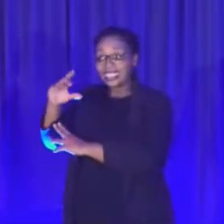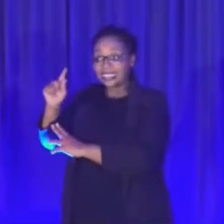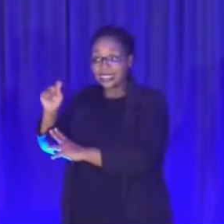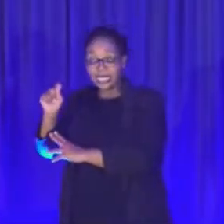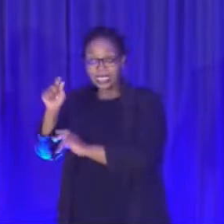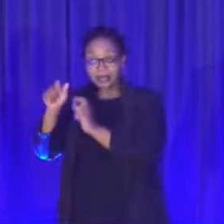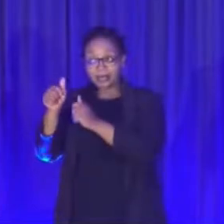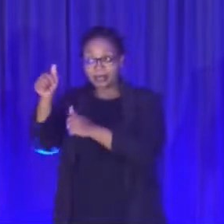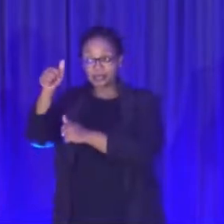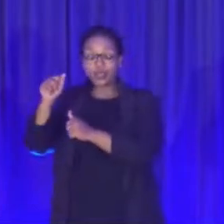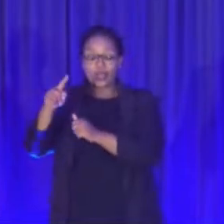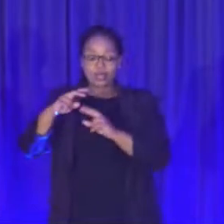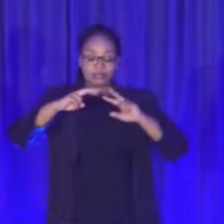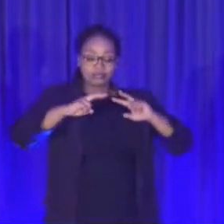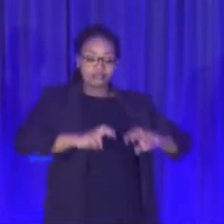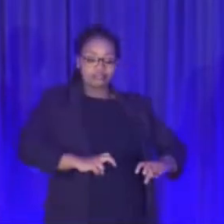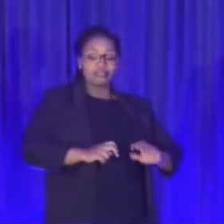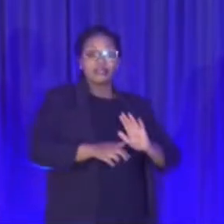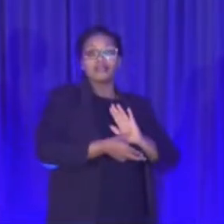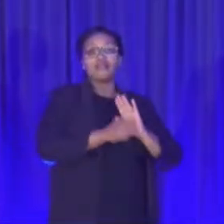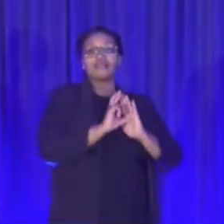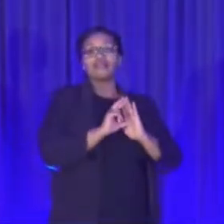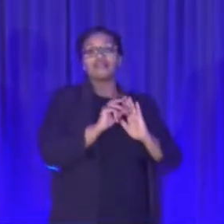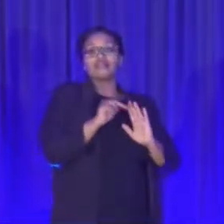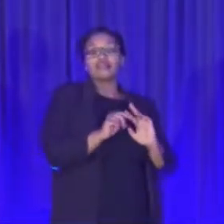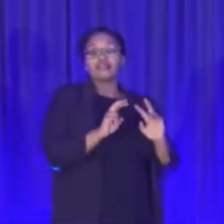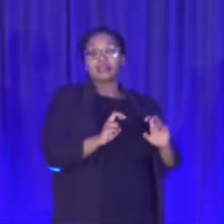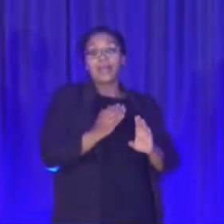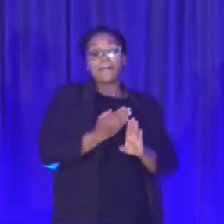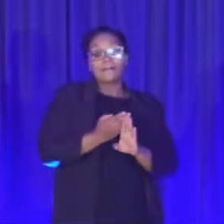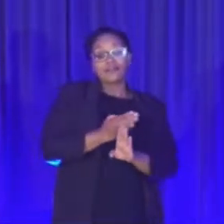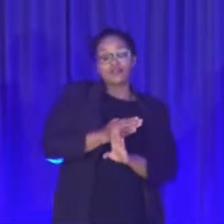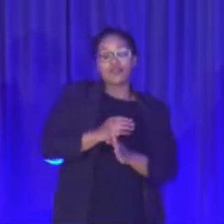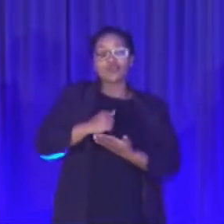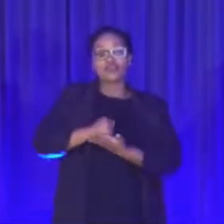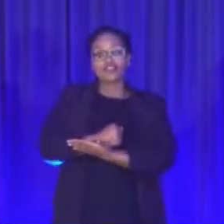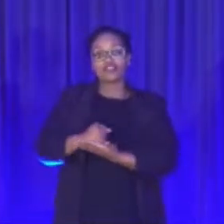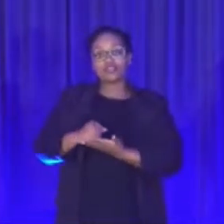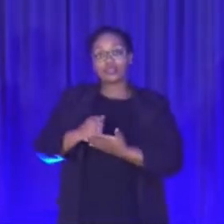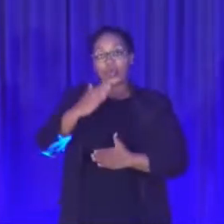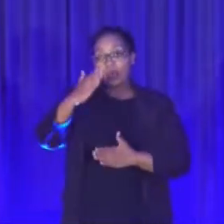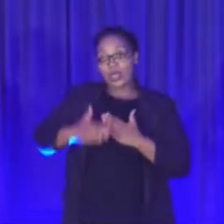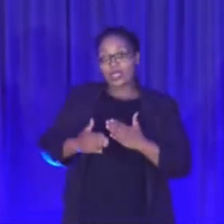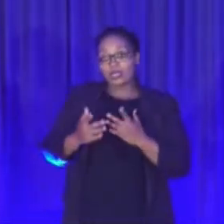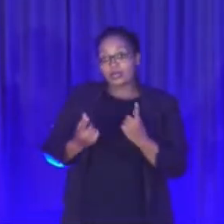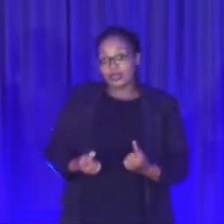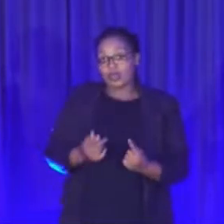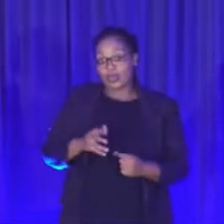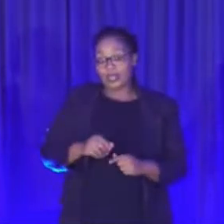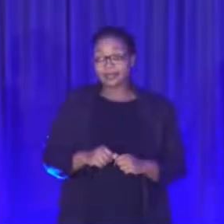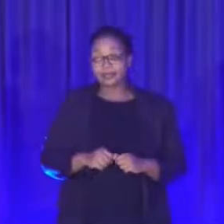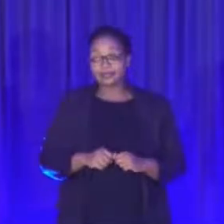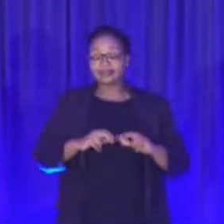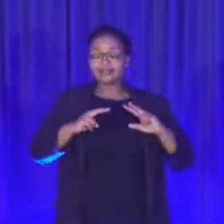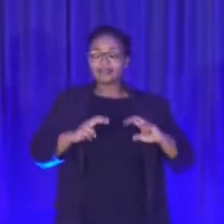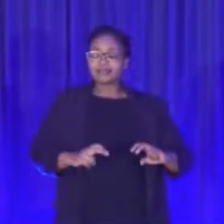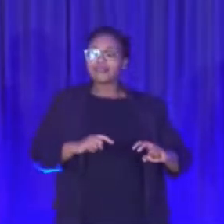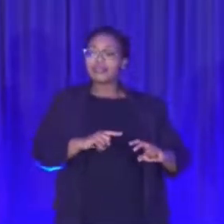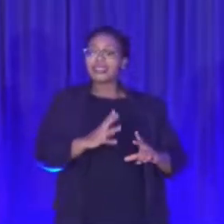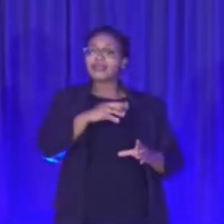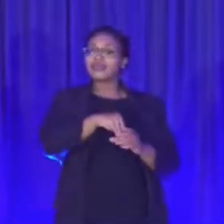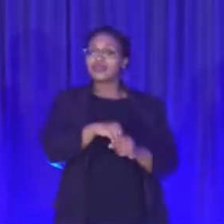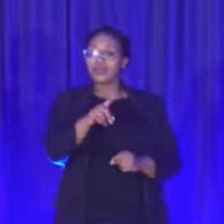review ahead of the registration weekend. This review will include stress